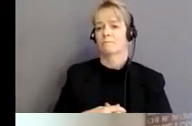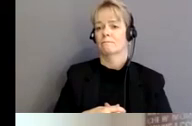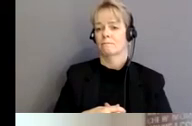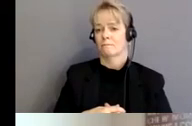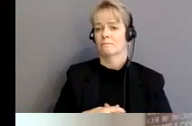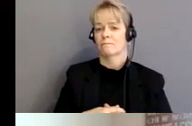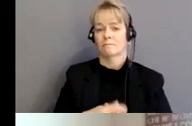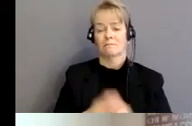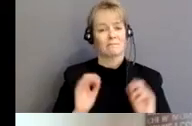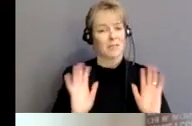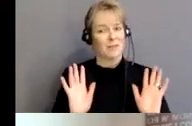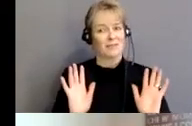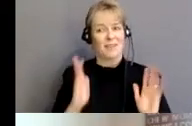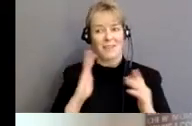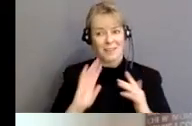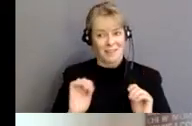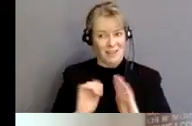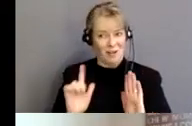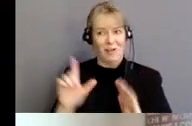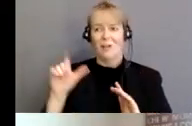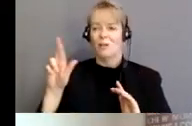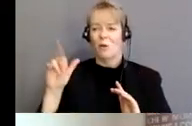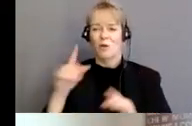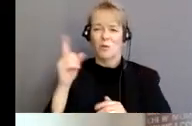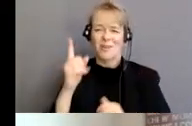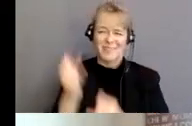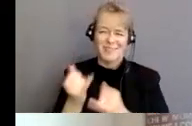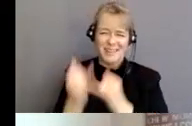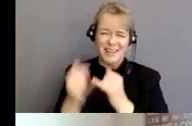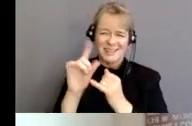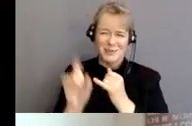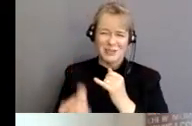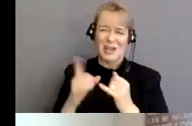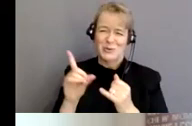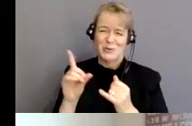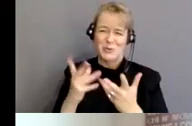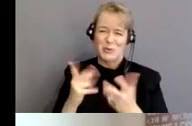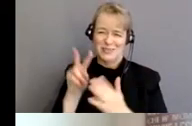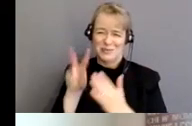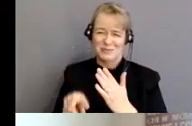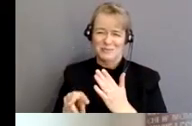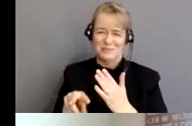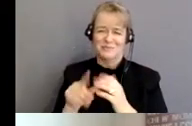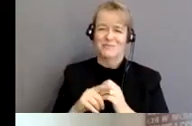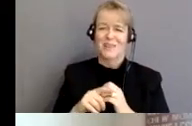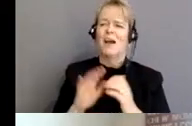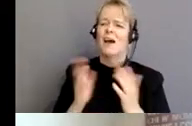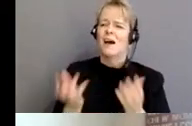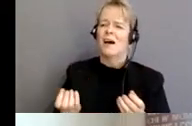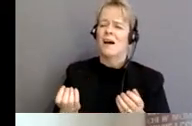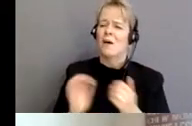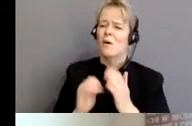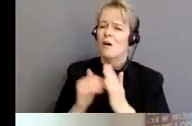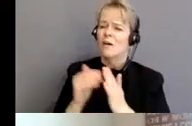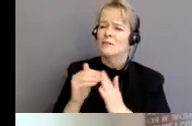Great. Is that all, Laura, of the questions? Actually, there's just one last question. I do want to get to it. How often does a FI have